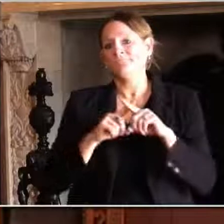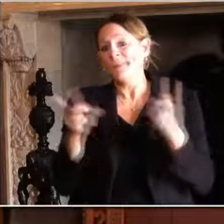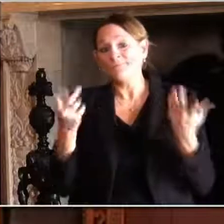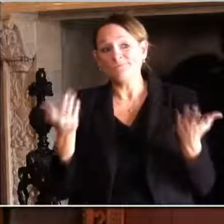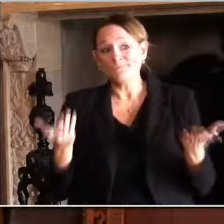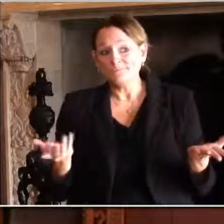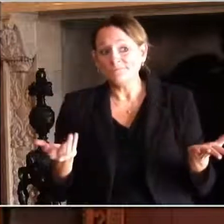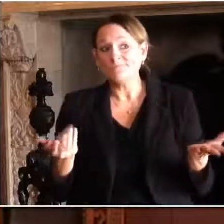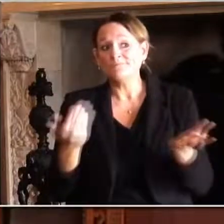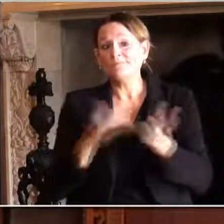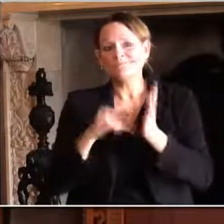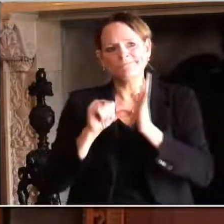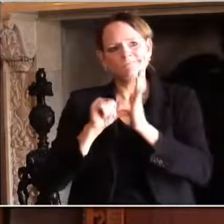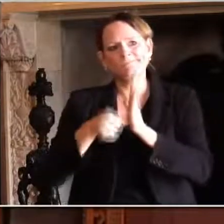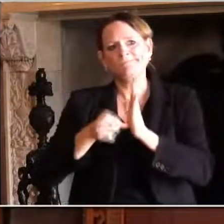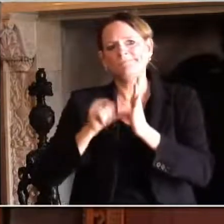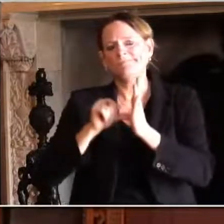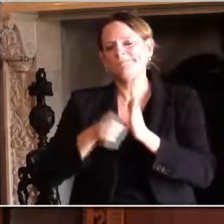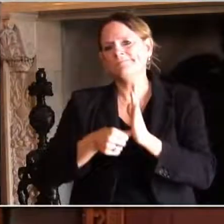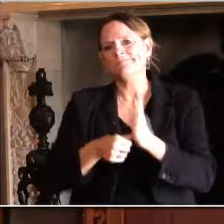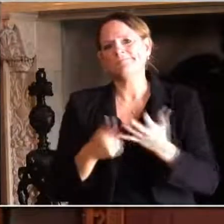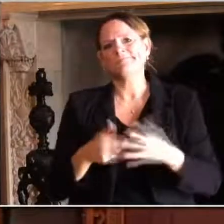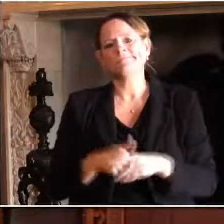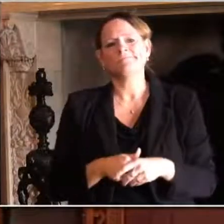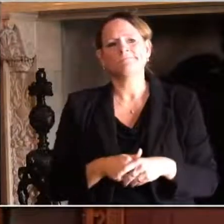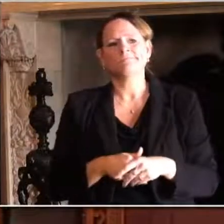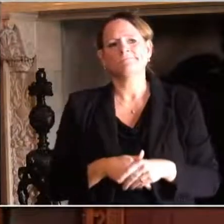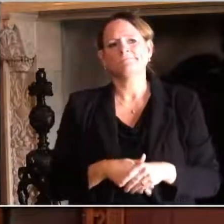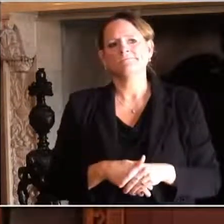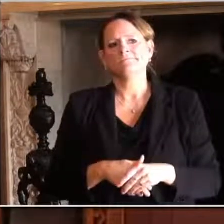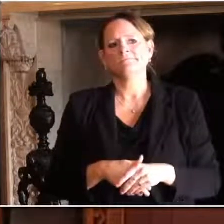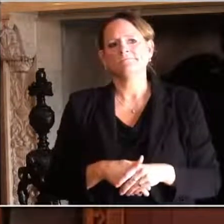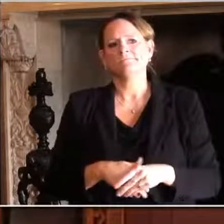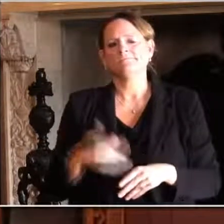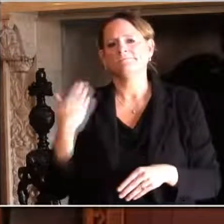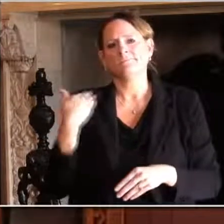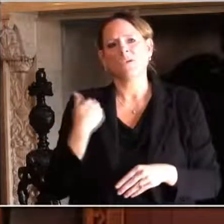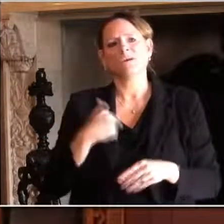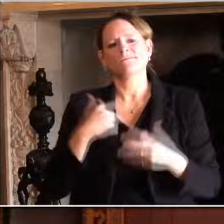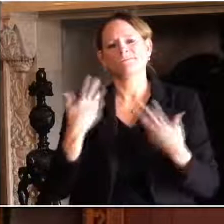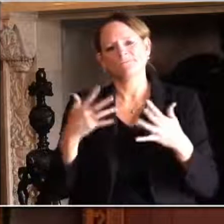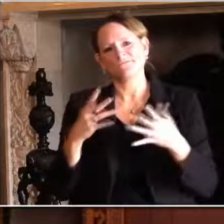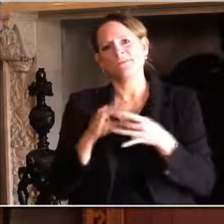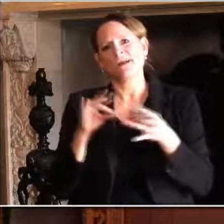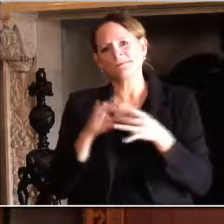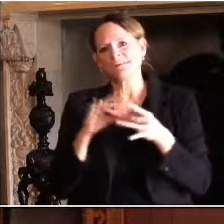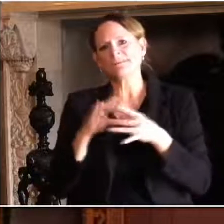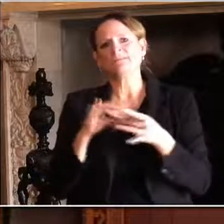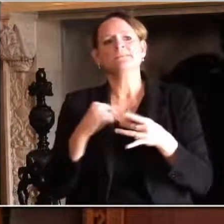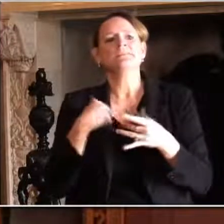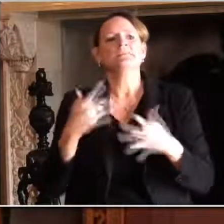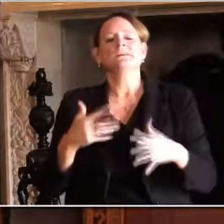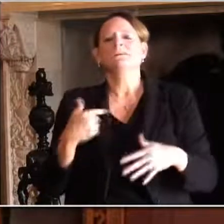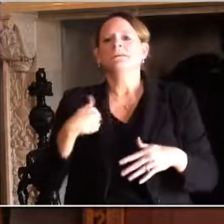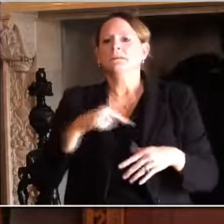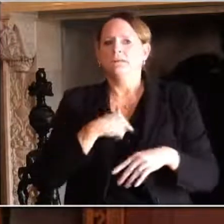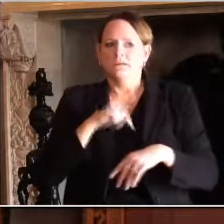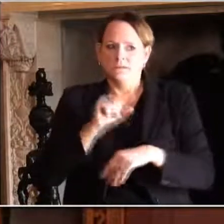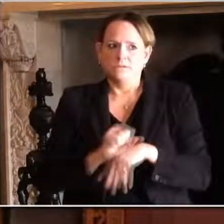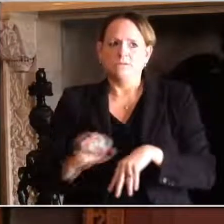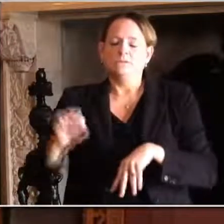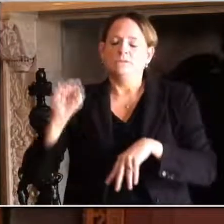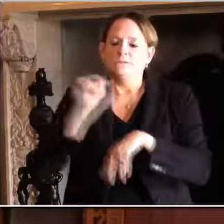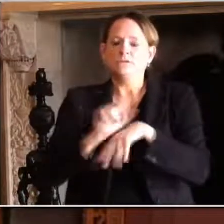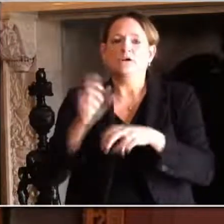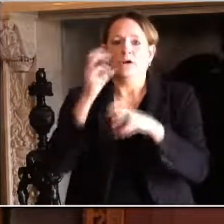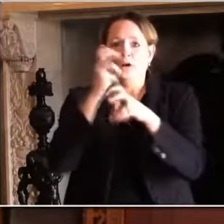the other comments I just made, is that we were really working hard to do this on a voluntary basis. Once we saw